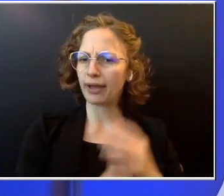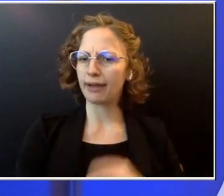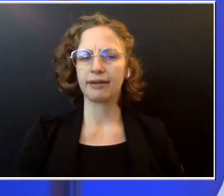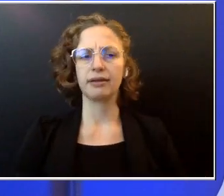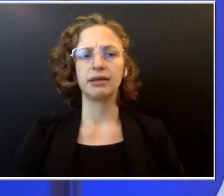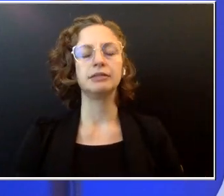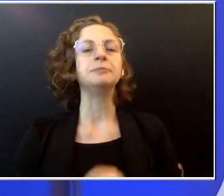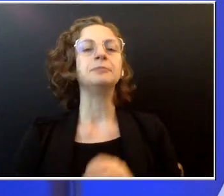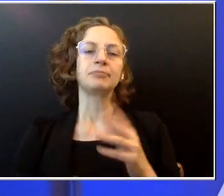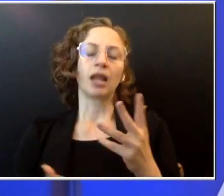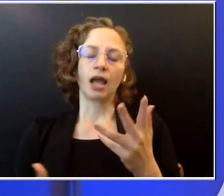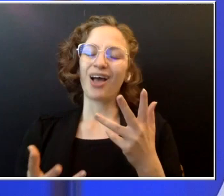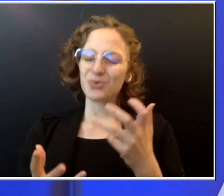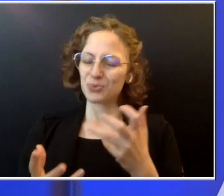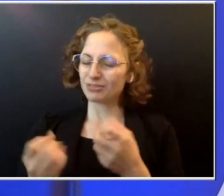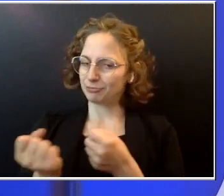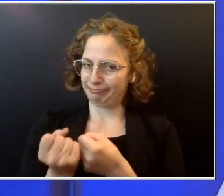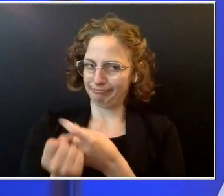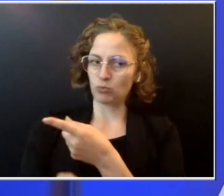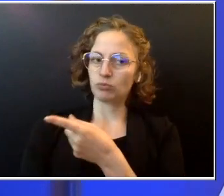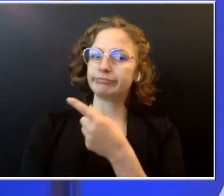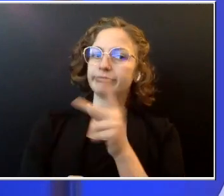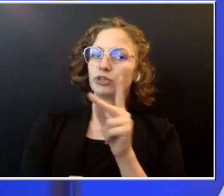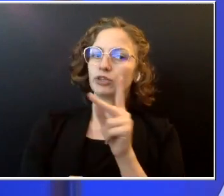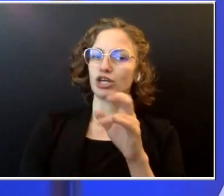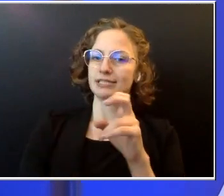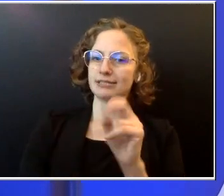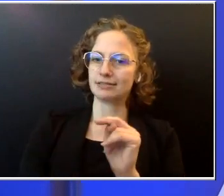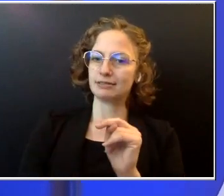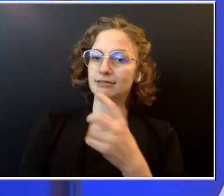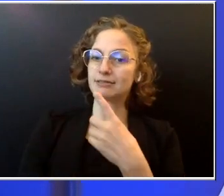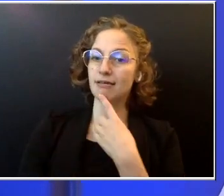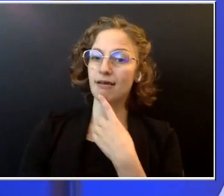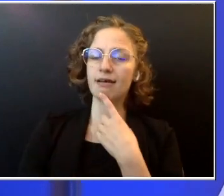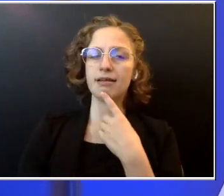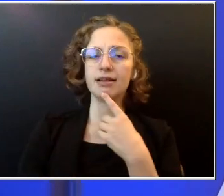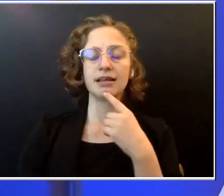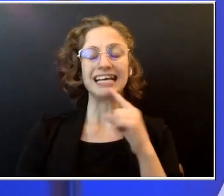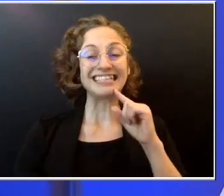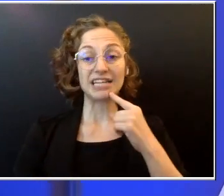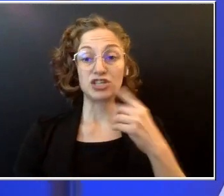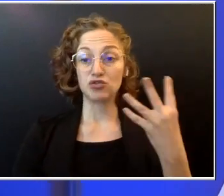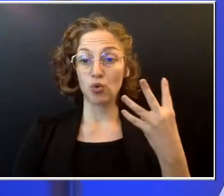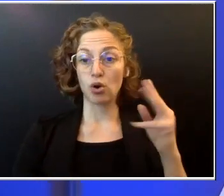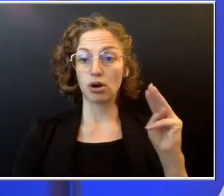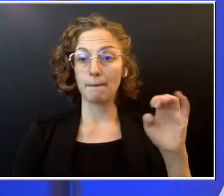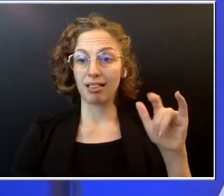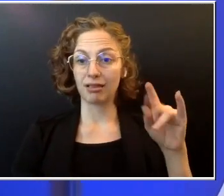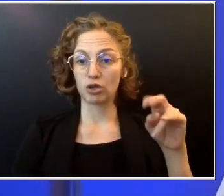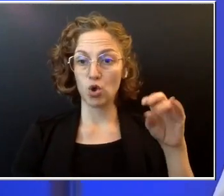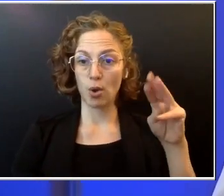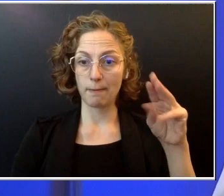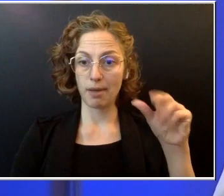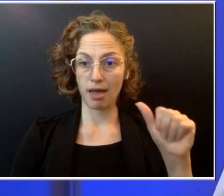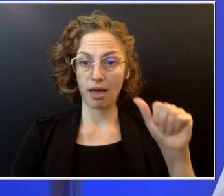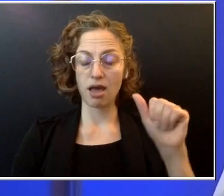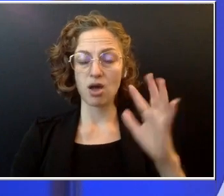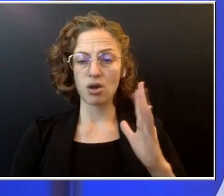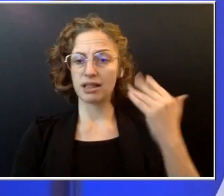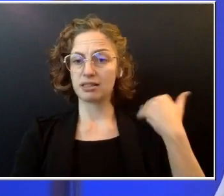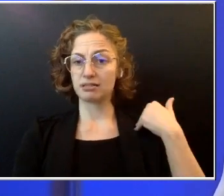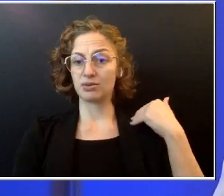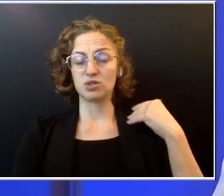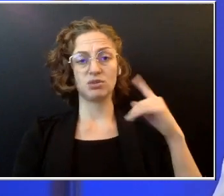that melanoma, stage 4 melanoma was 100% non-curable 14 years